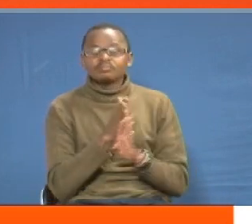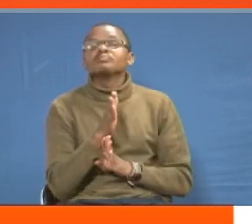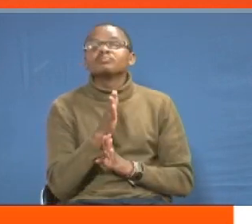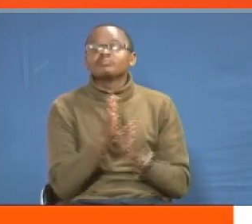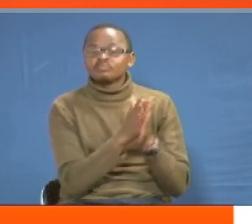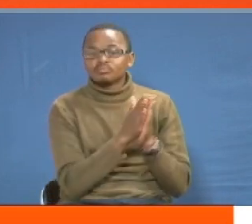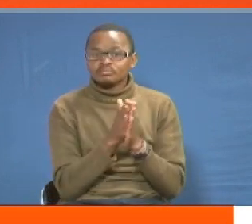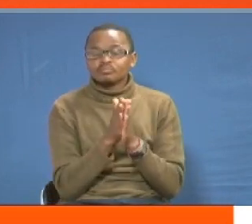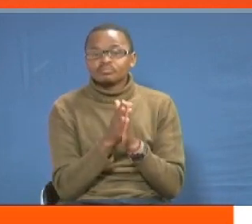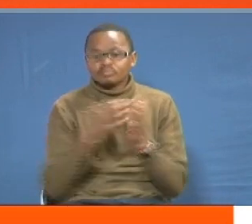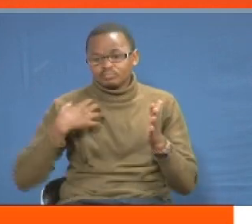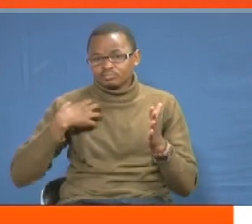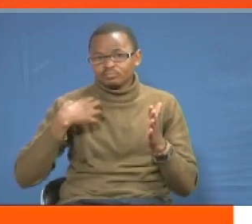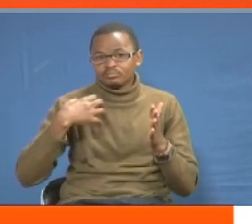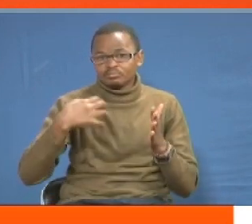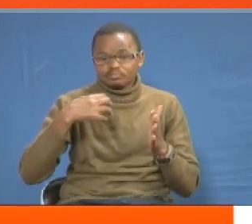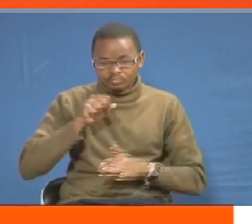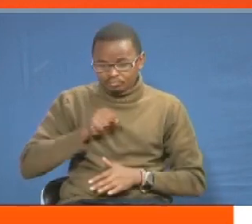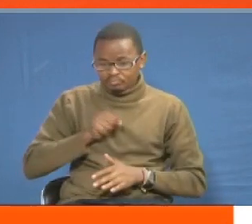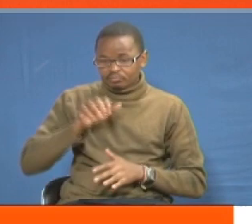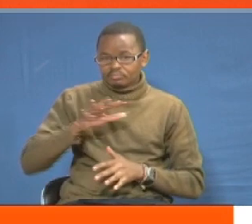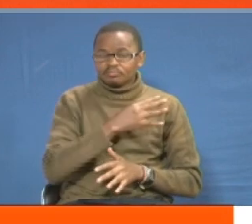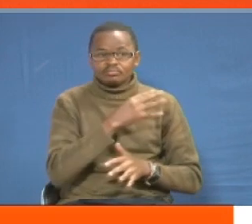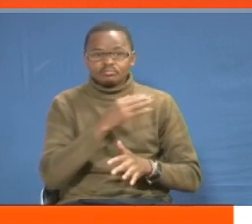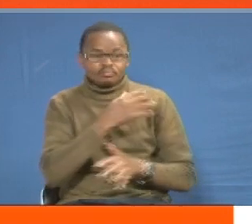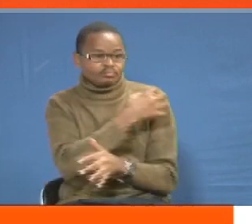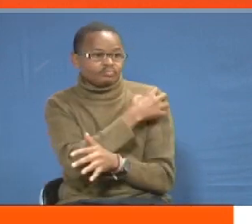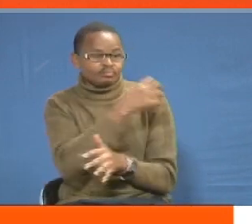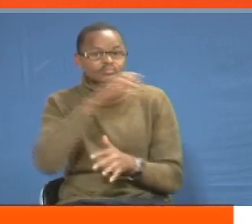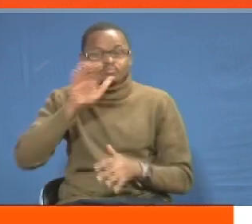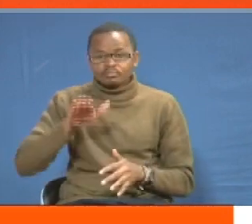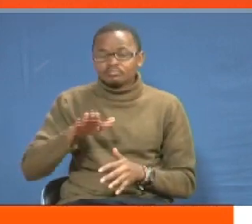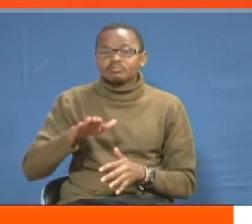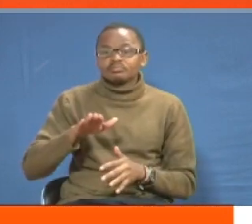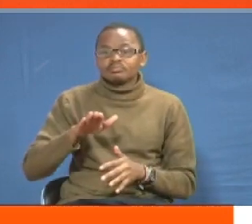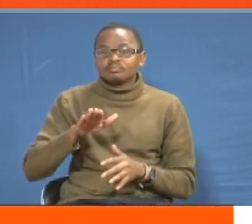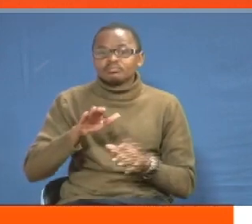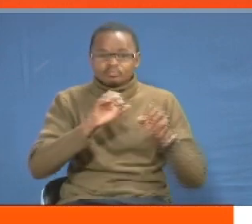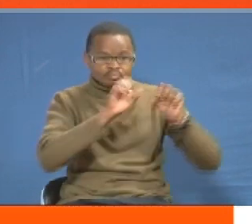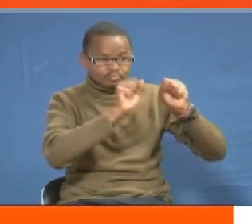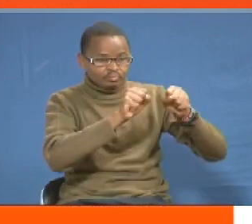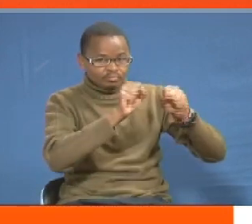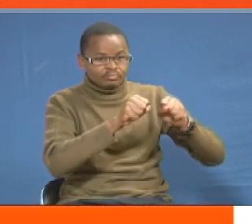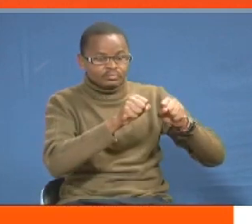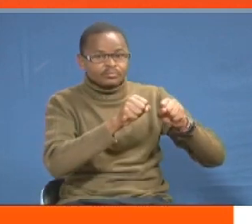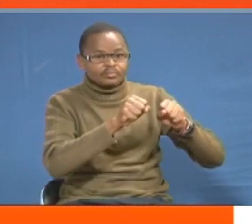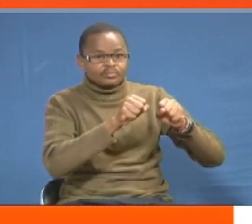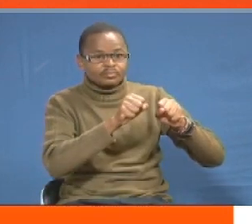interest came in. That as we empower the girls and empower the women to be able